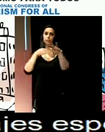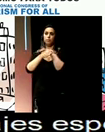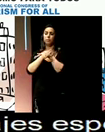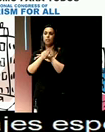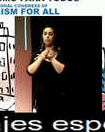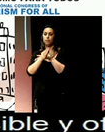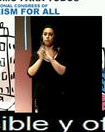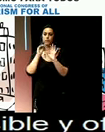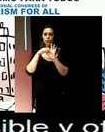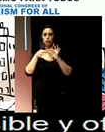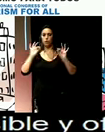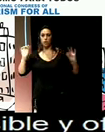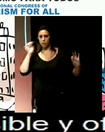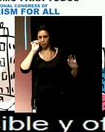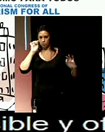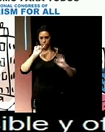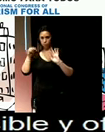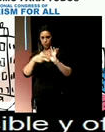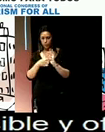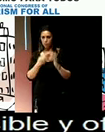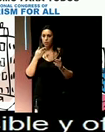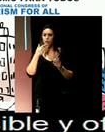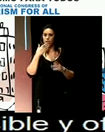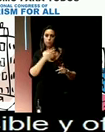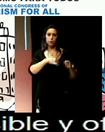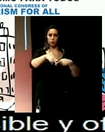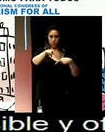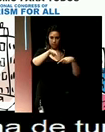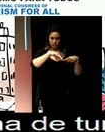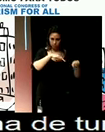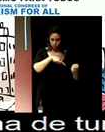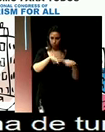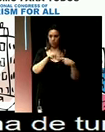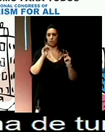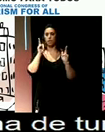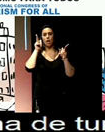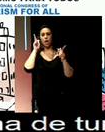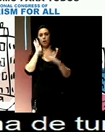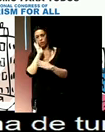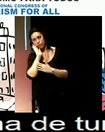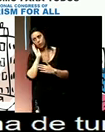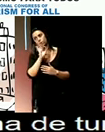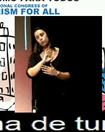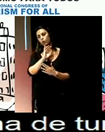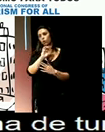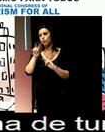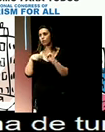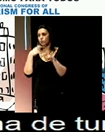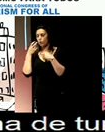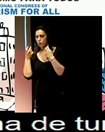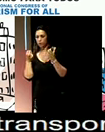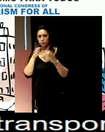as accessibility transportation, accommodation, accessible restaurants,